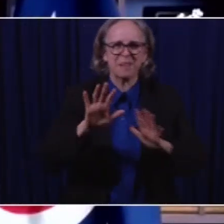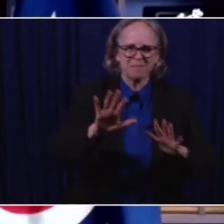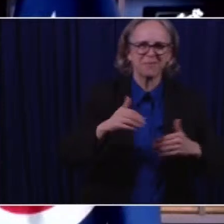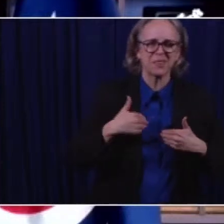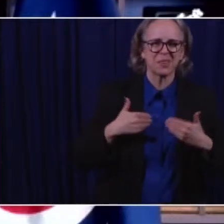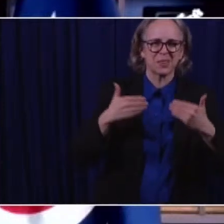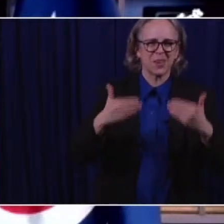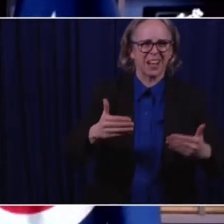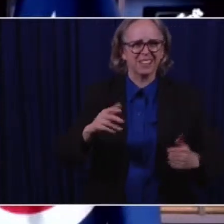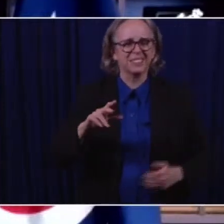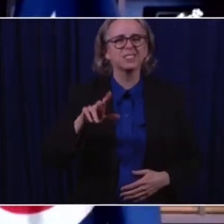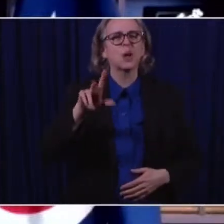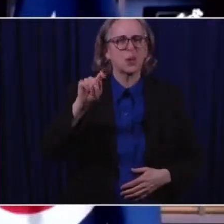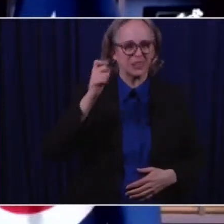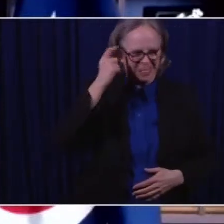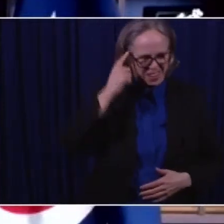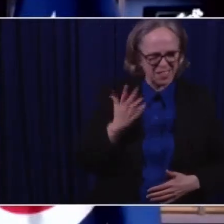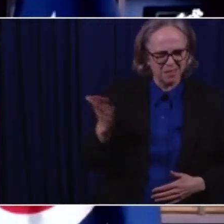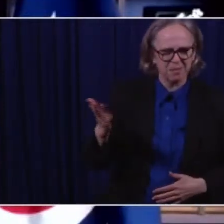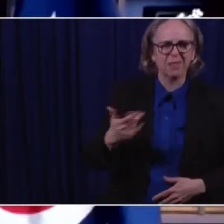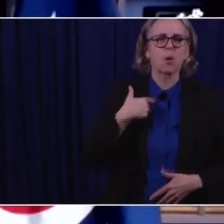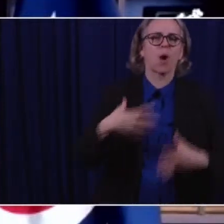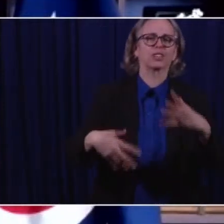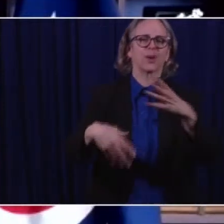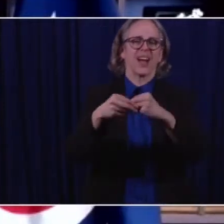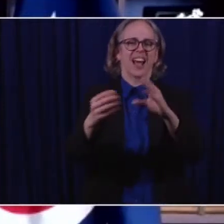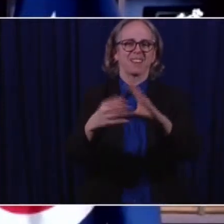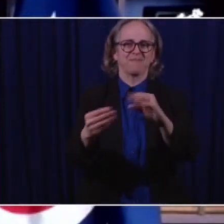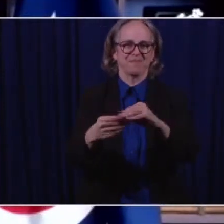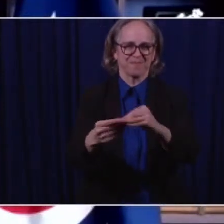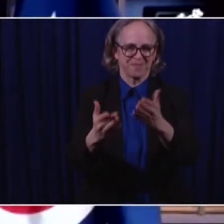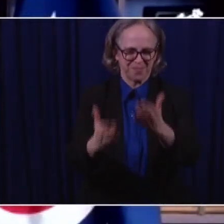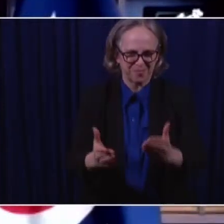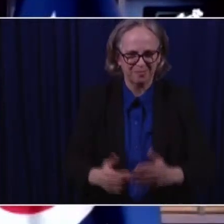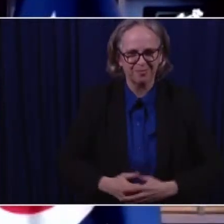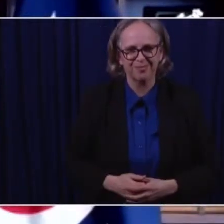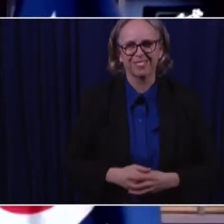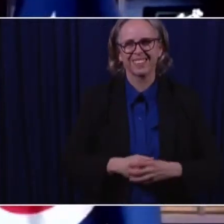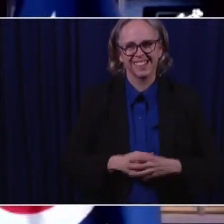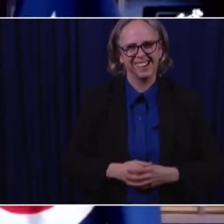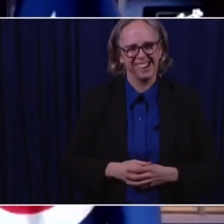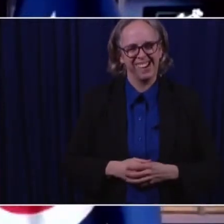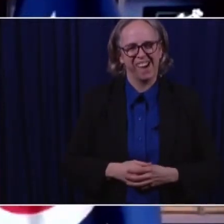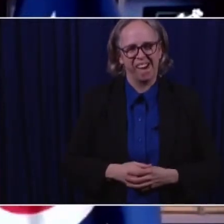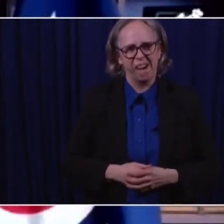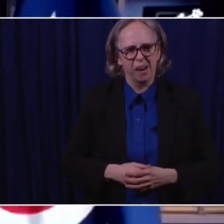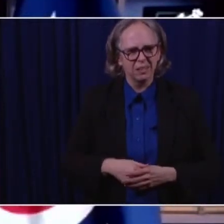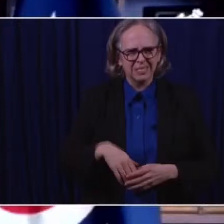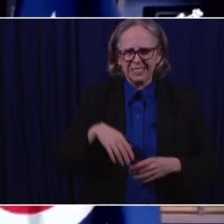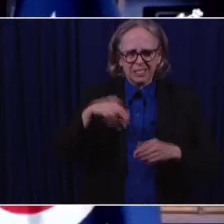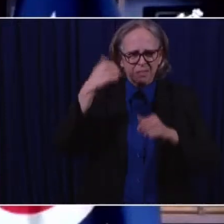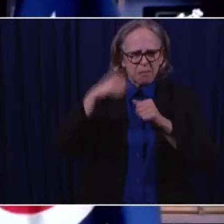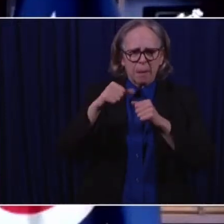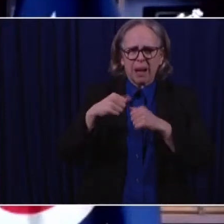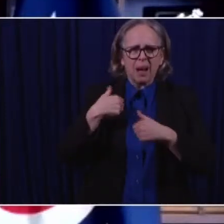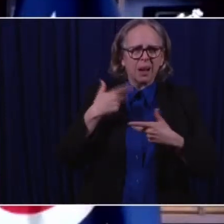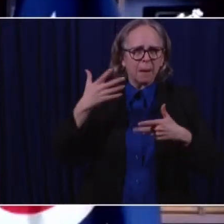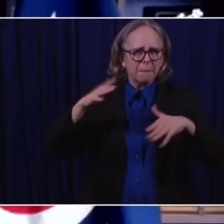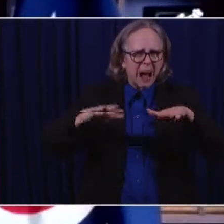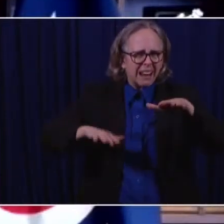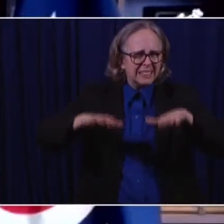that. Yeah, I do, Governor. Look, this is the balance that we have, is that we have